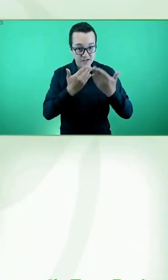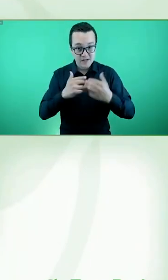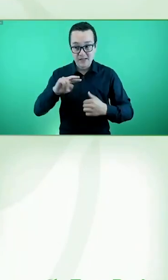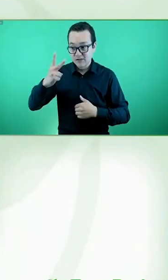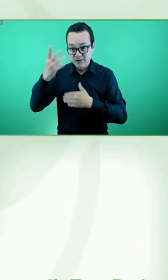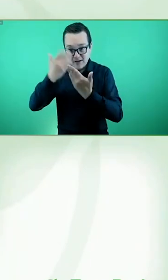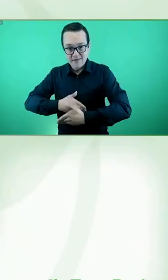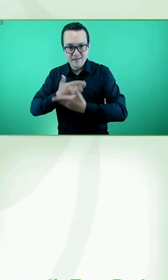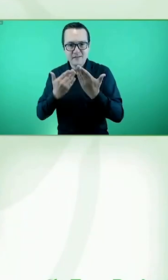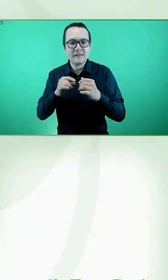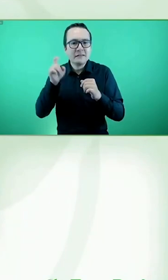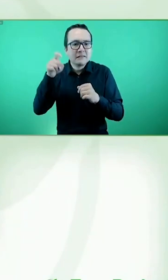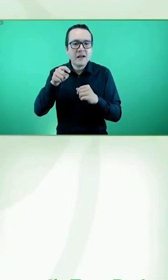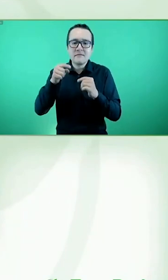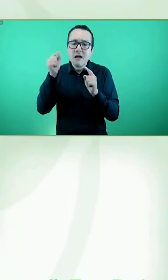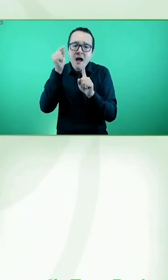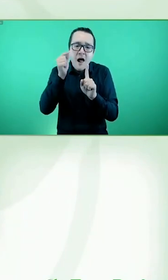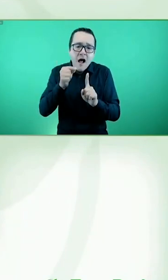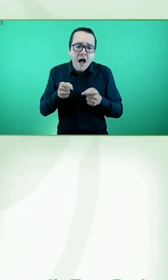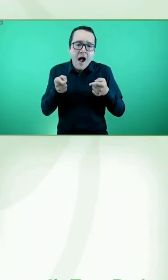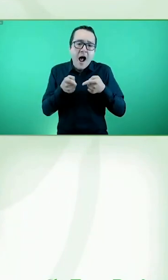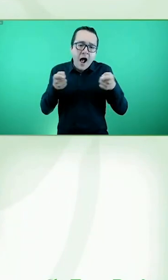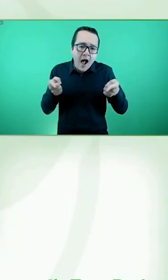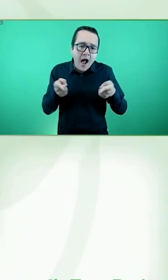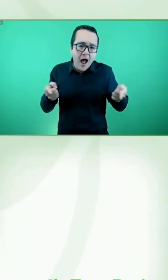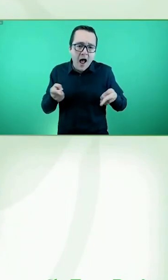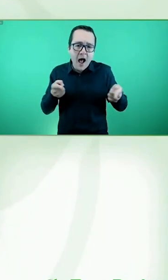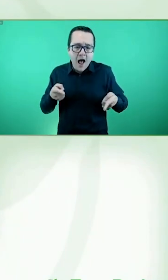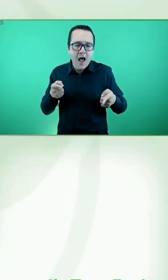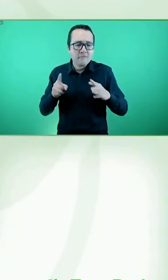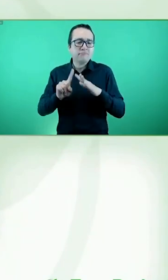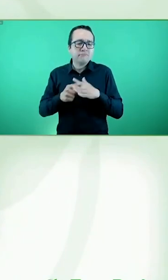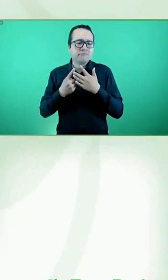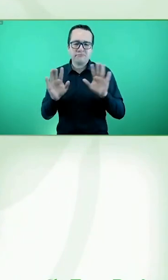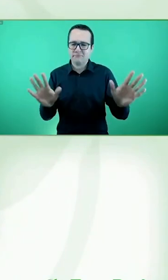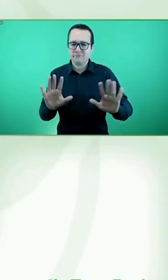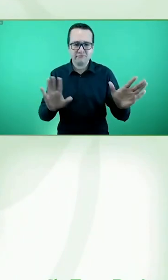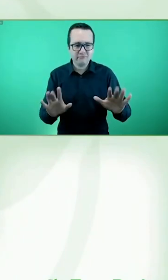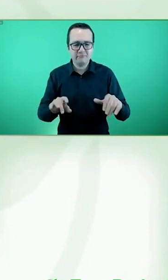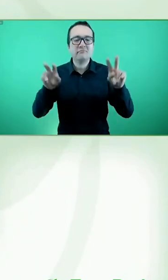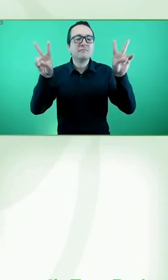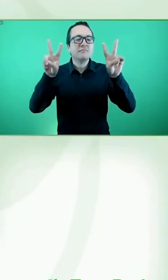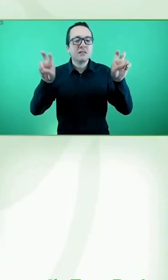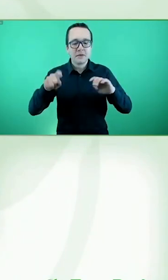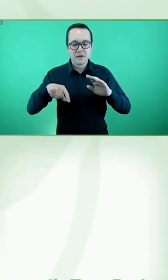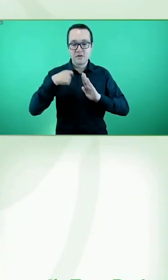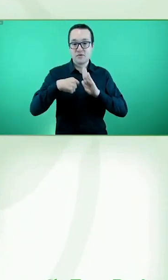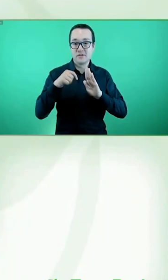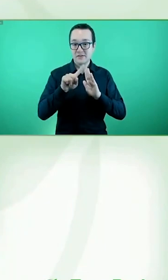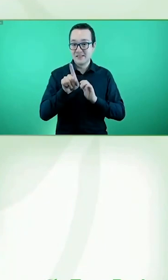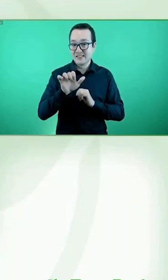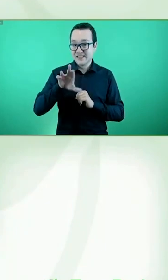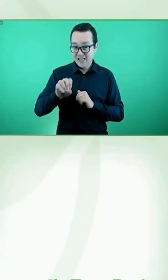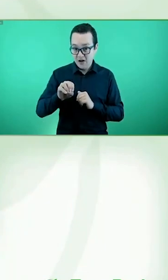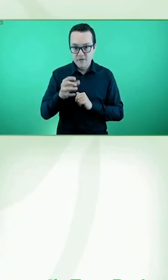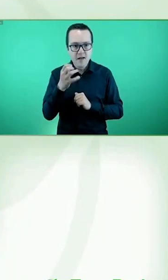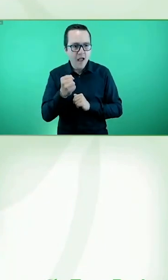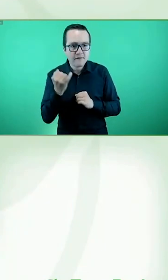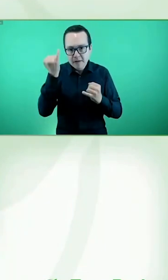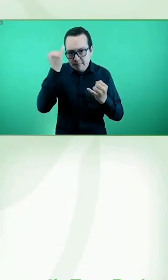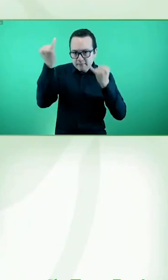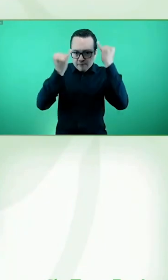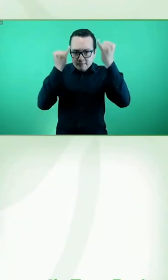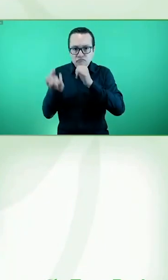I think you will hear a lot of new innovations from all related to independent living,